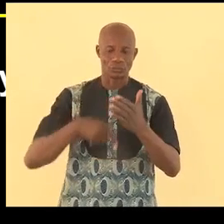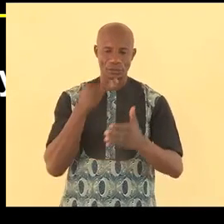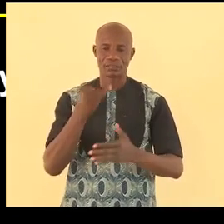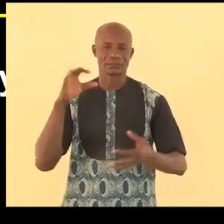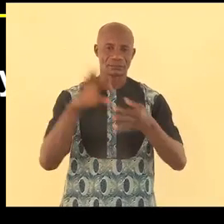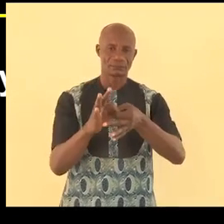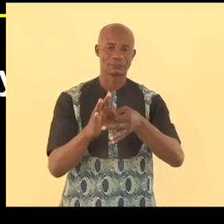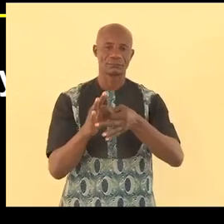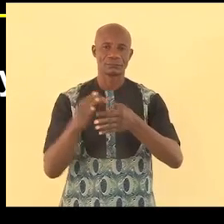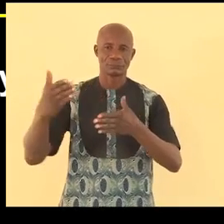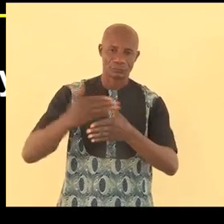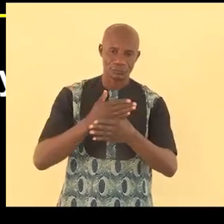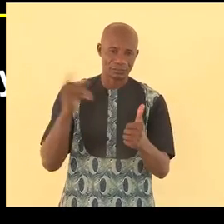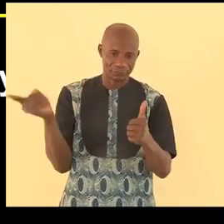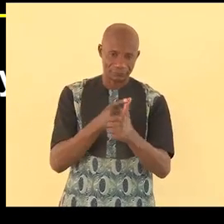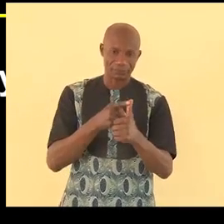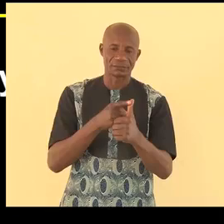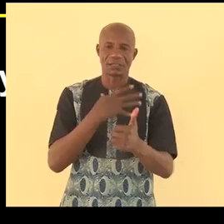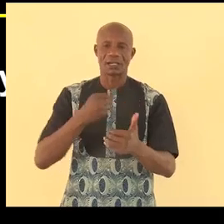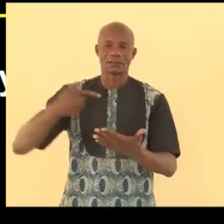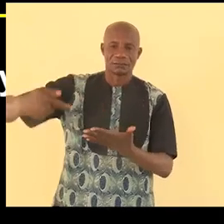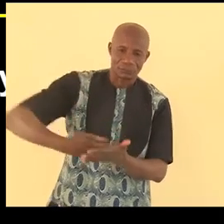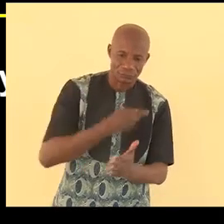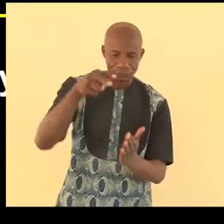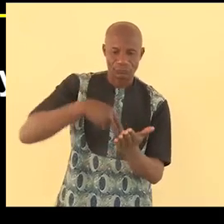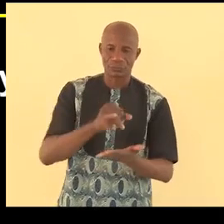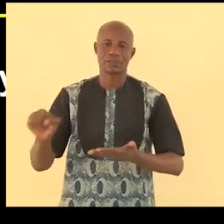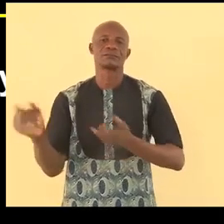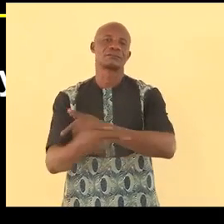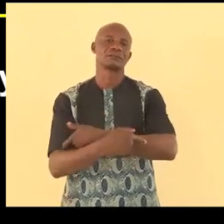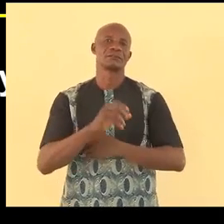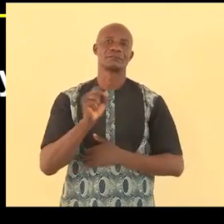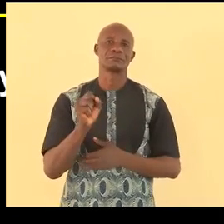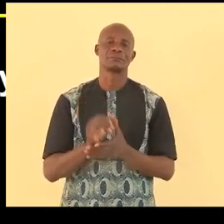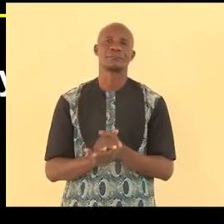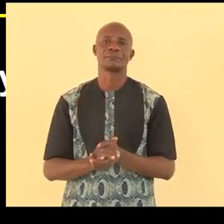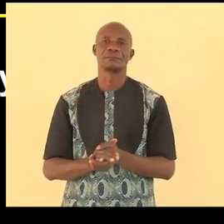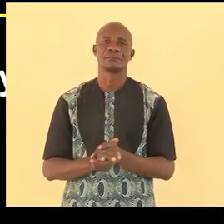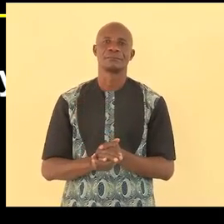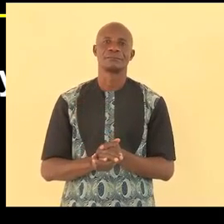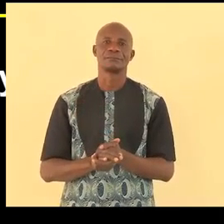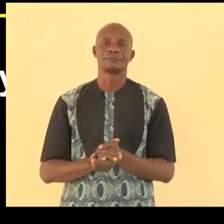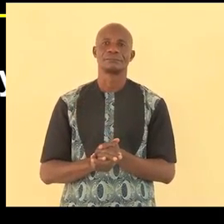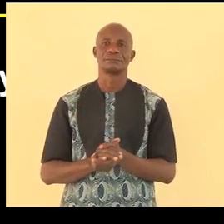what is the connection between the first and gospel readings today?